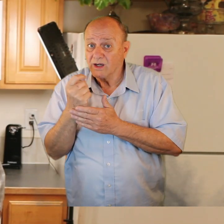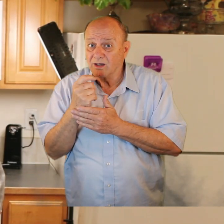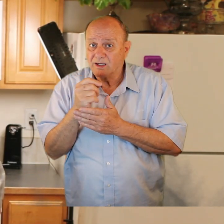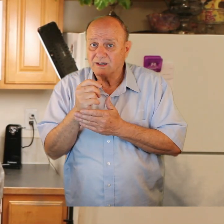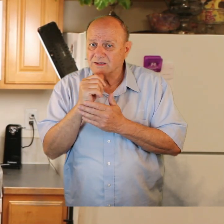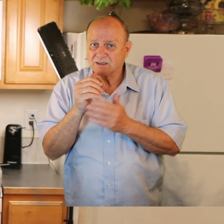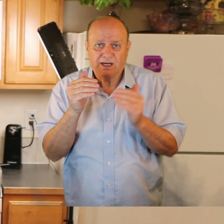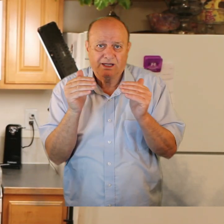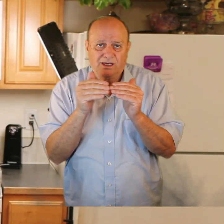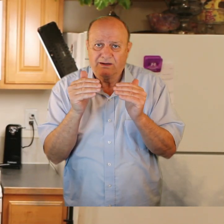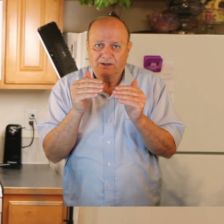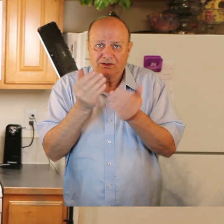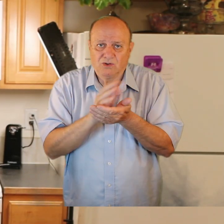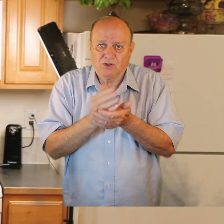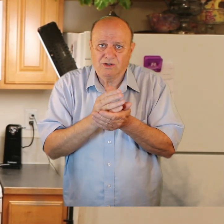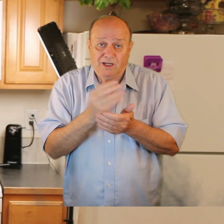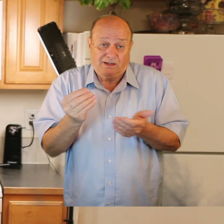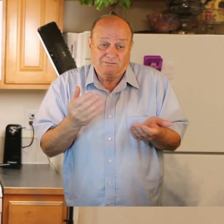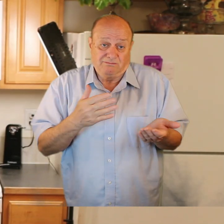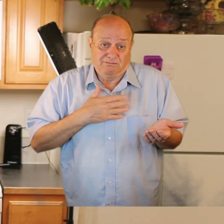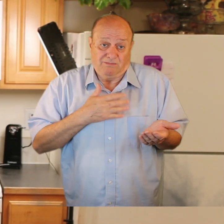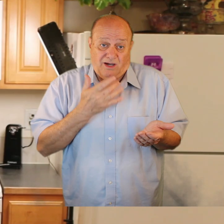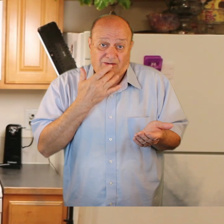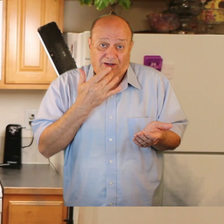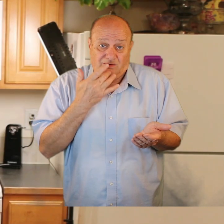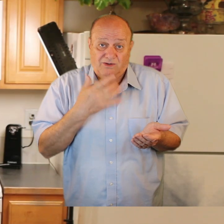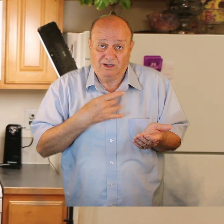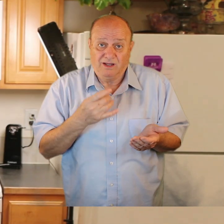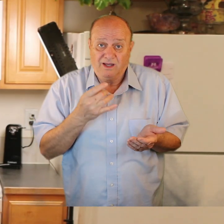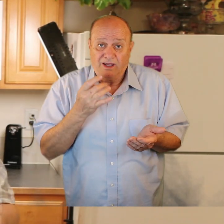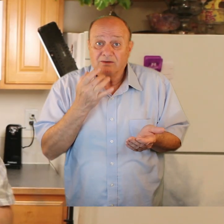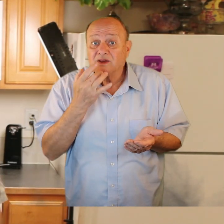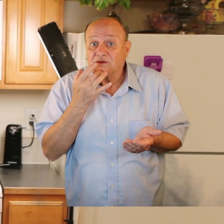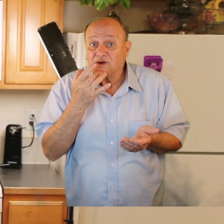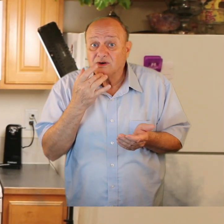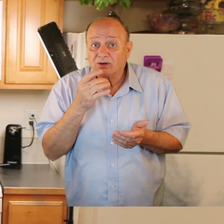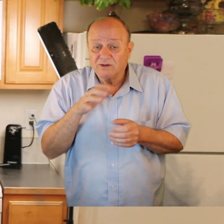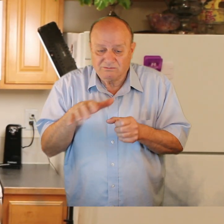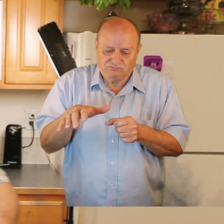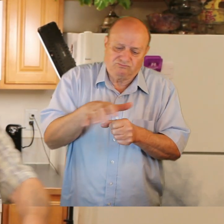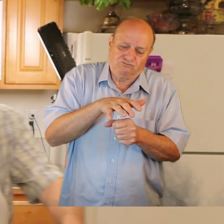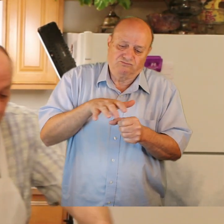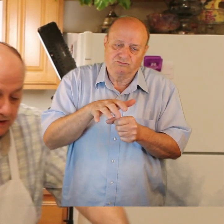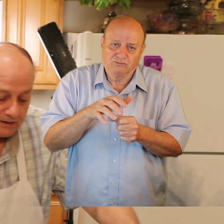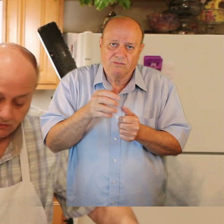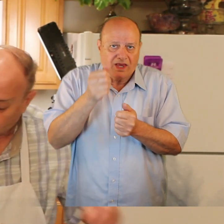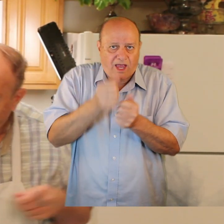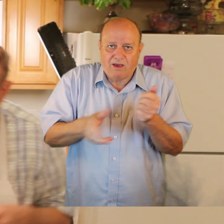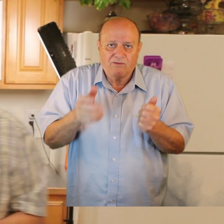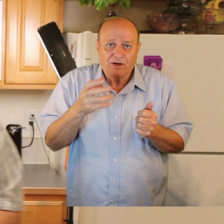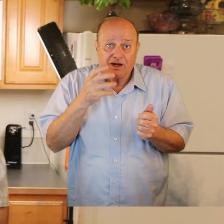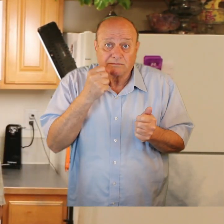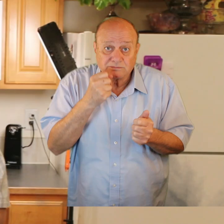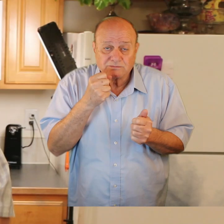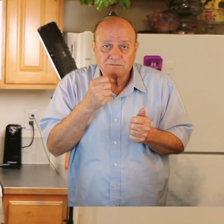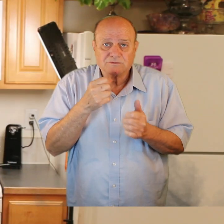an uneven cook. And besides that, I like some flavor in every bite. We're also now ready to finish